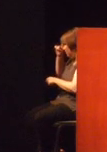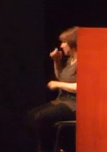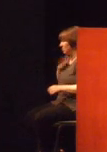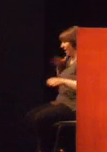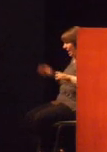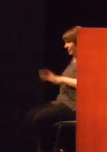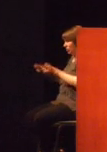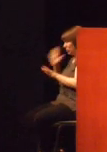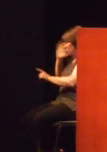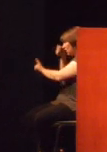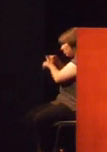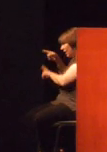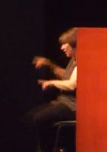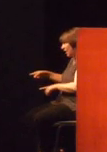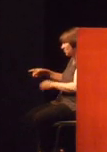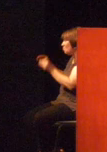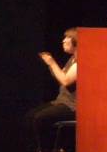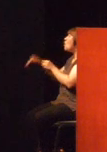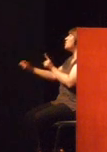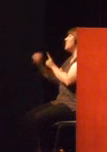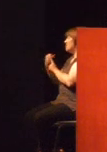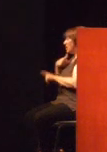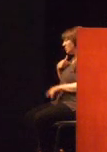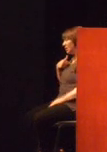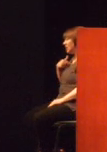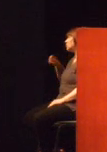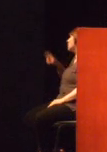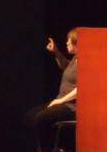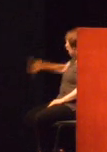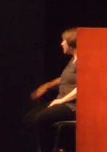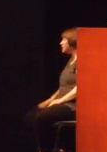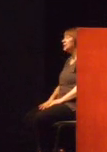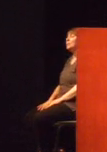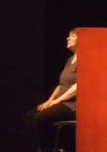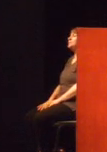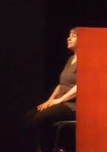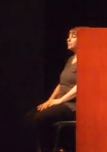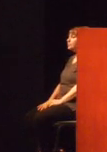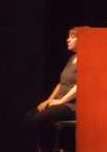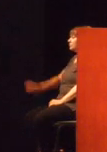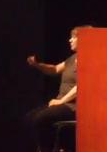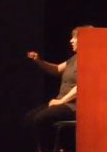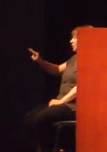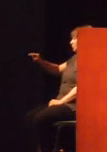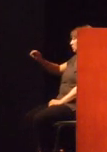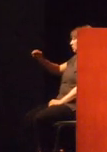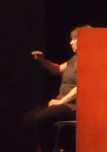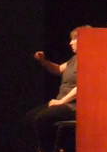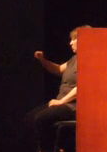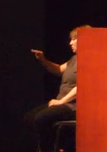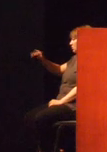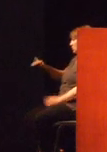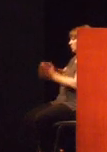take are probably going to impact them more than they impact me. But autonomy is about, and having a positive